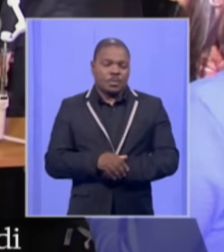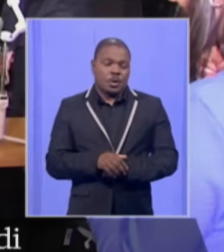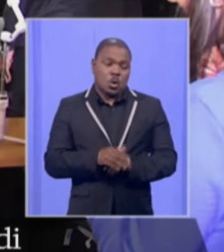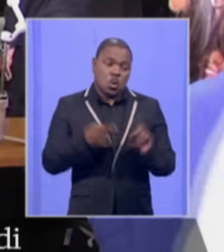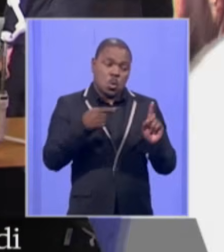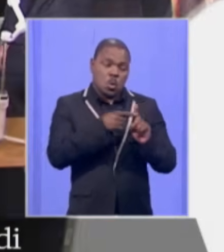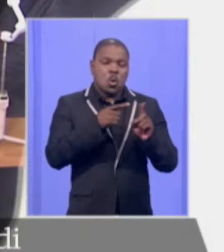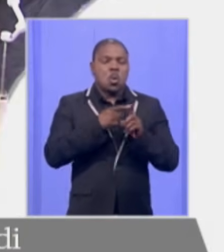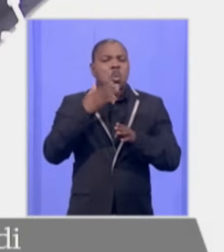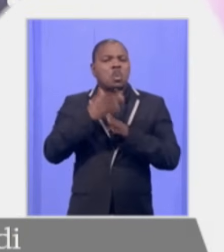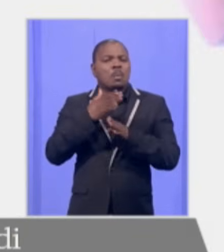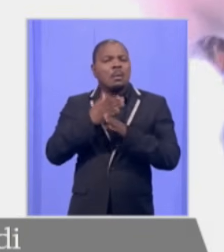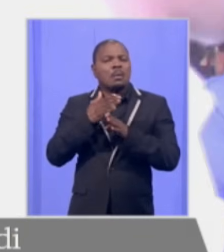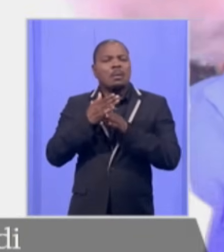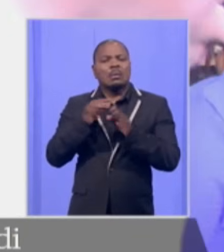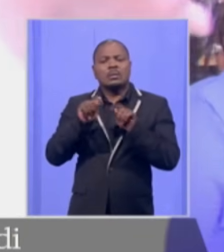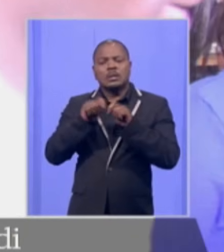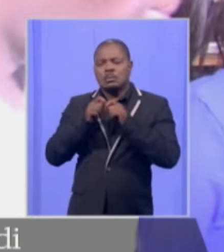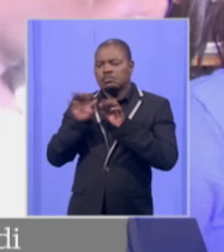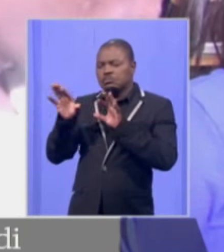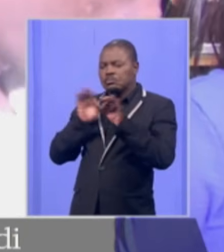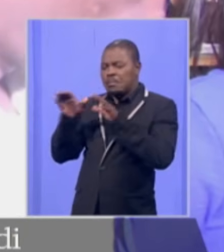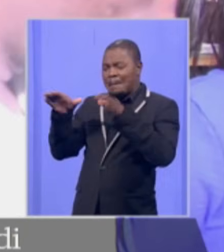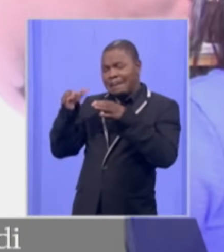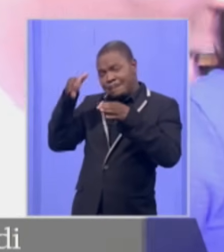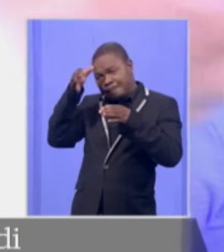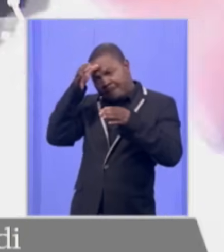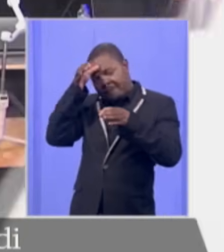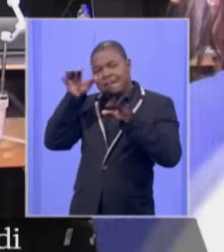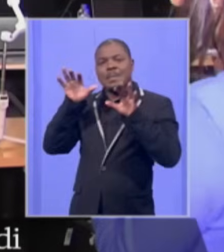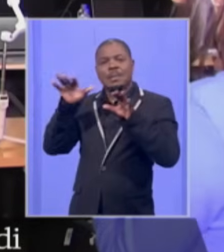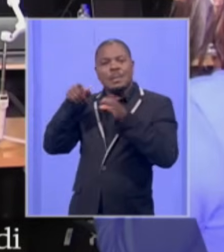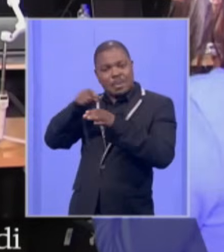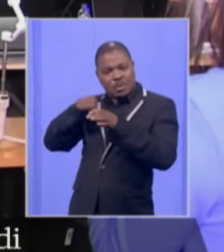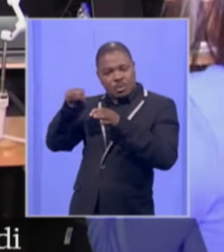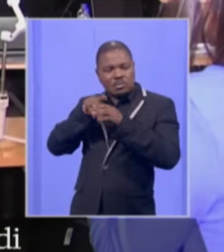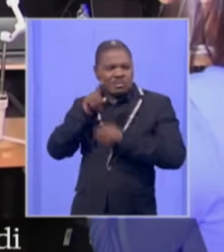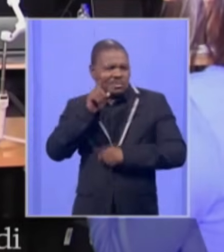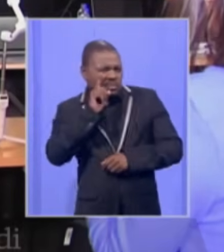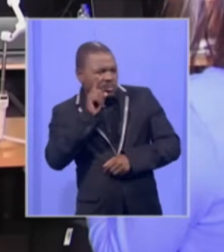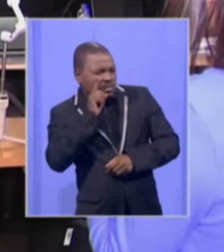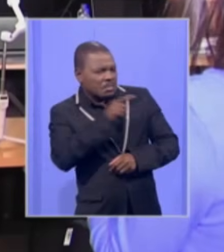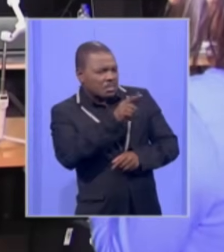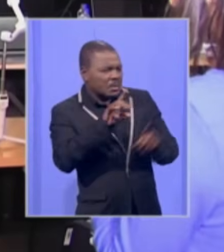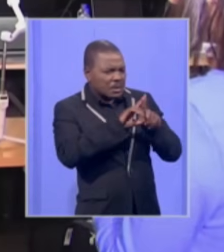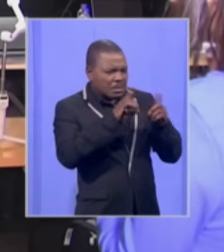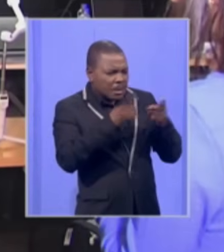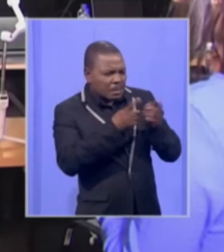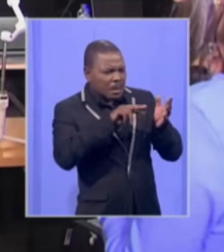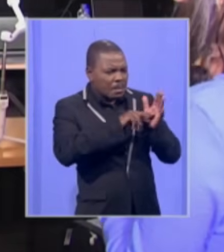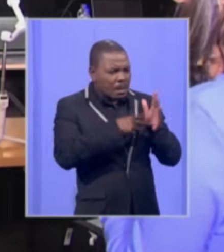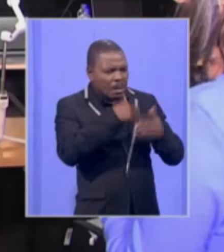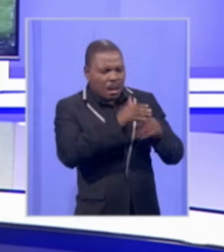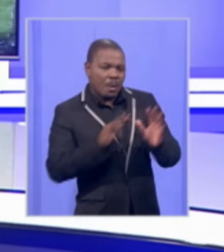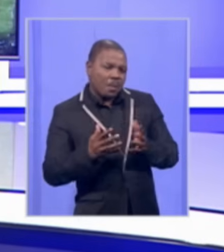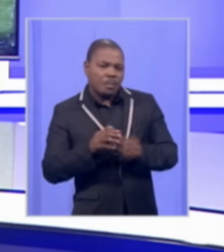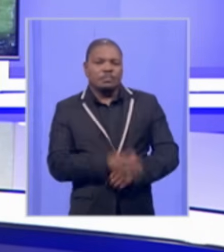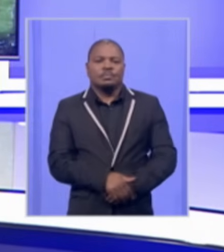tiro seo se tsenyeleditseng thata barutegi go lebelela sešwa meono mengwe ya lefapha.